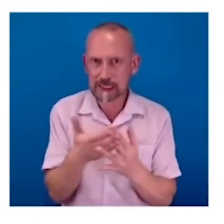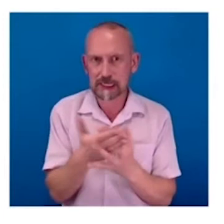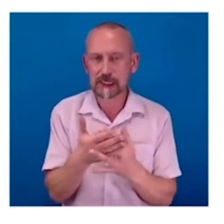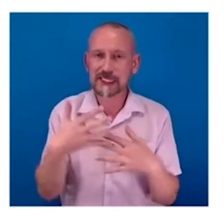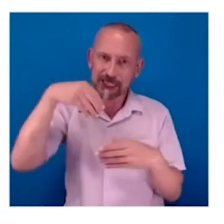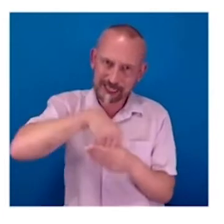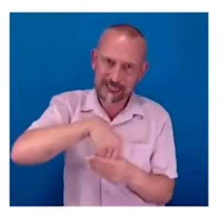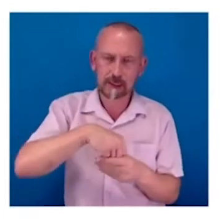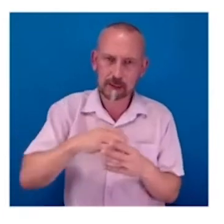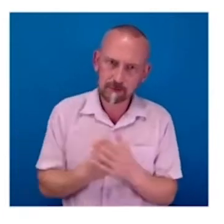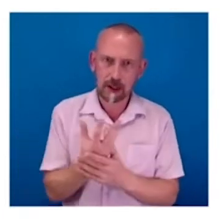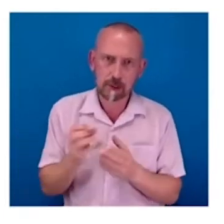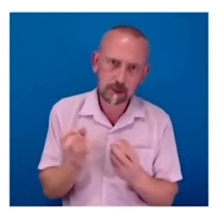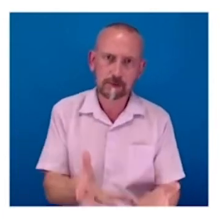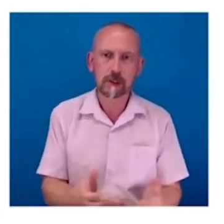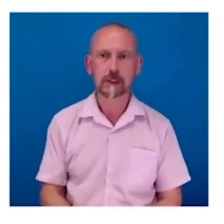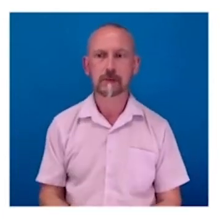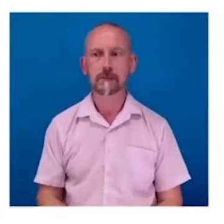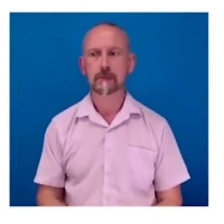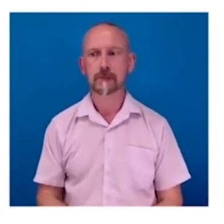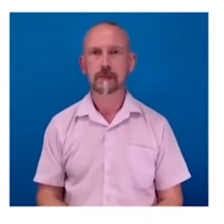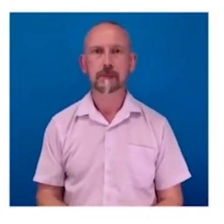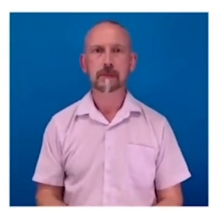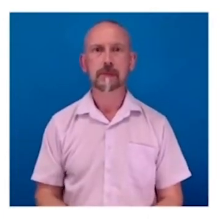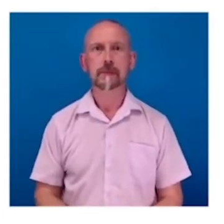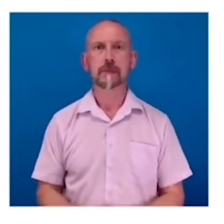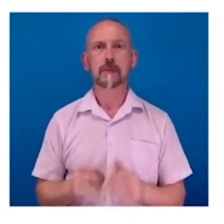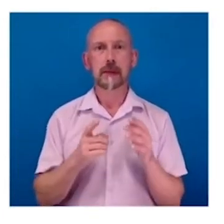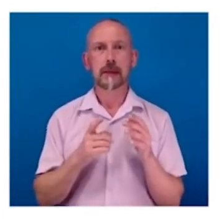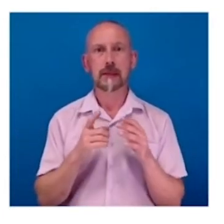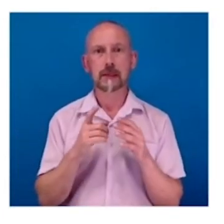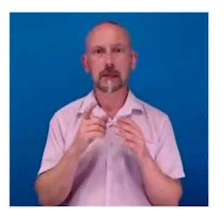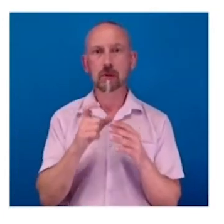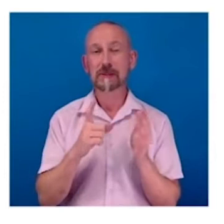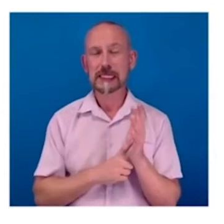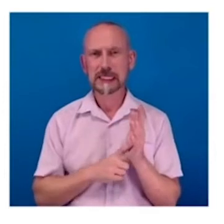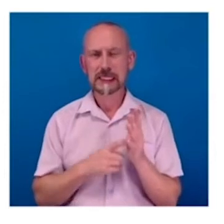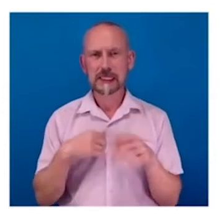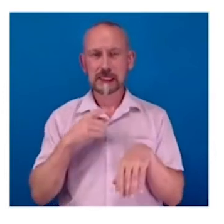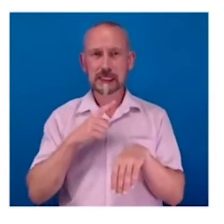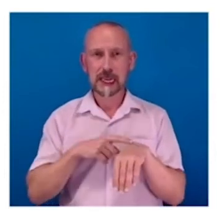process. Excellent. Thank you for that. So I've got two other questions, and we don't have a lot of time here,